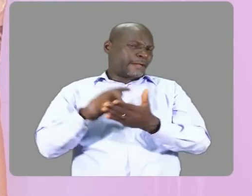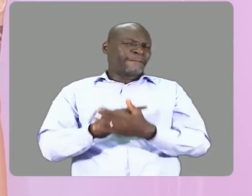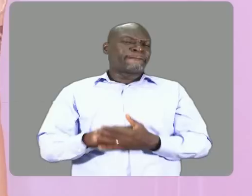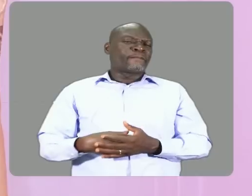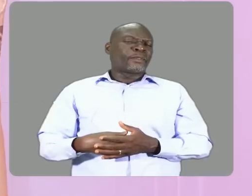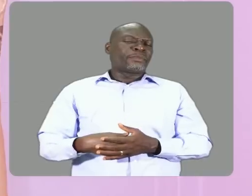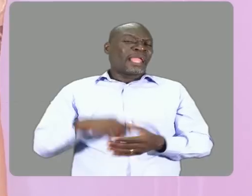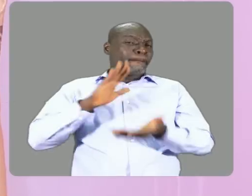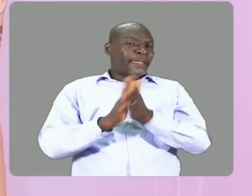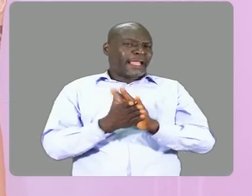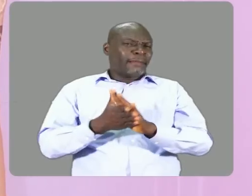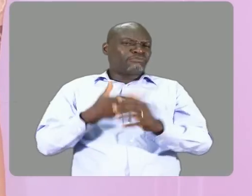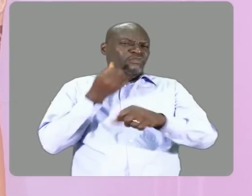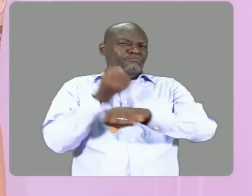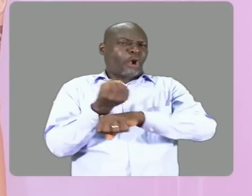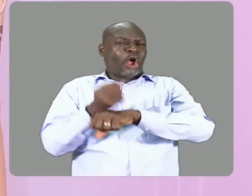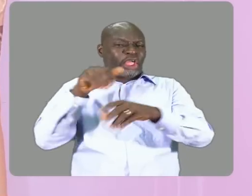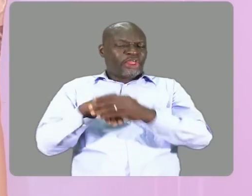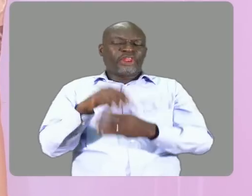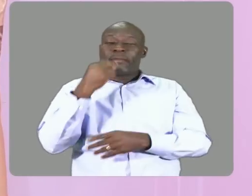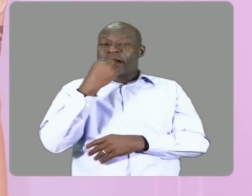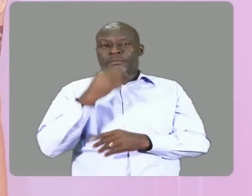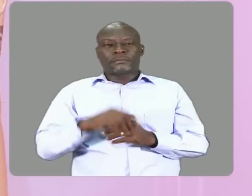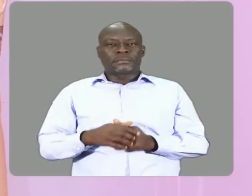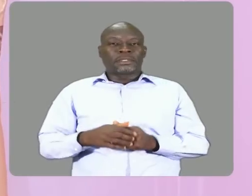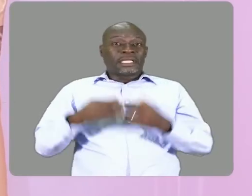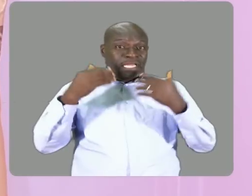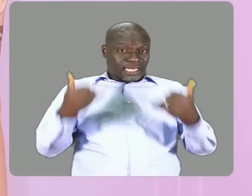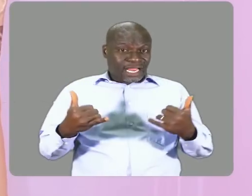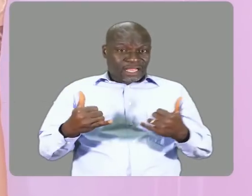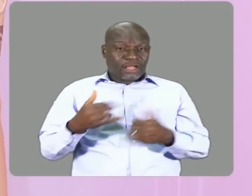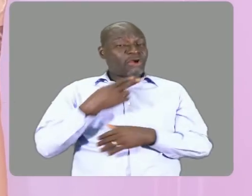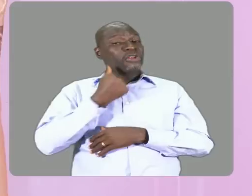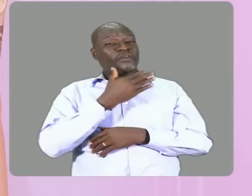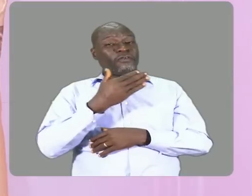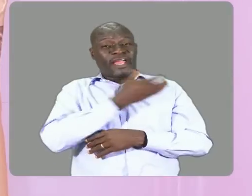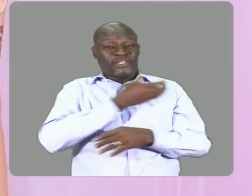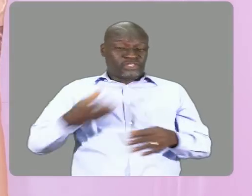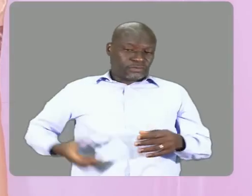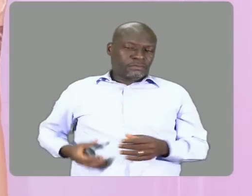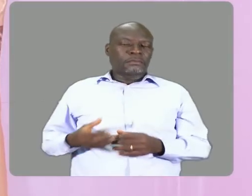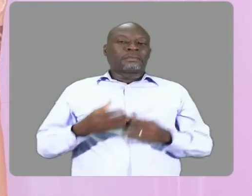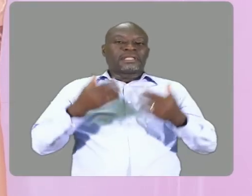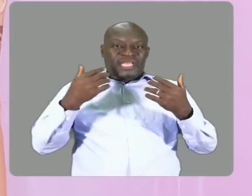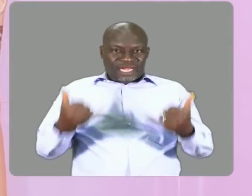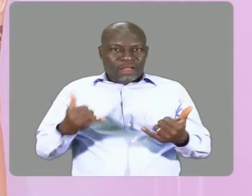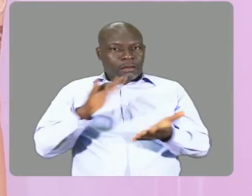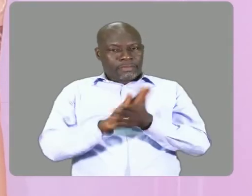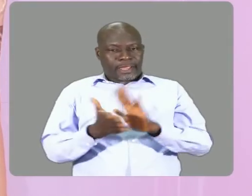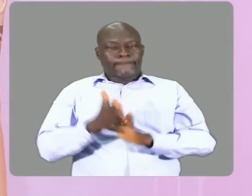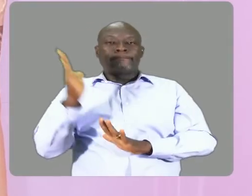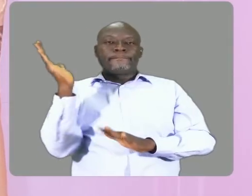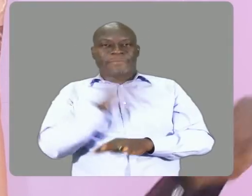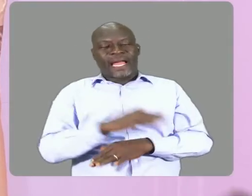ebe ye se abosia wonum se abrante o sofo yi ene ohene no adane